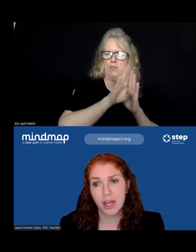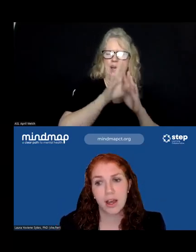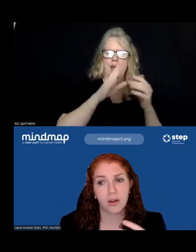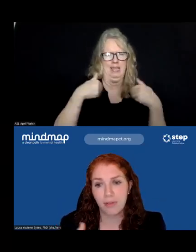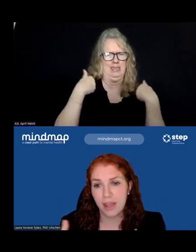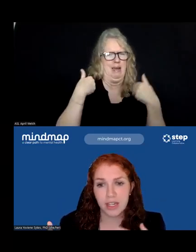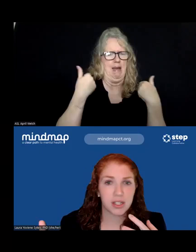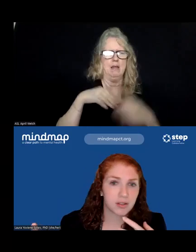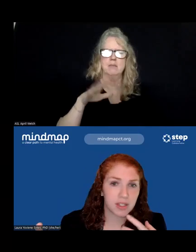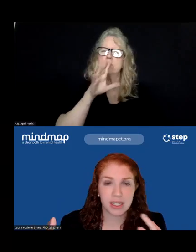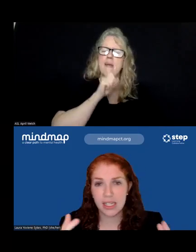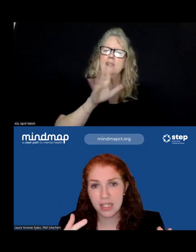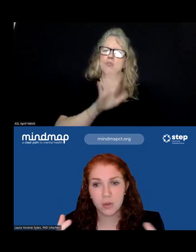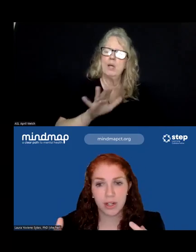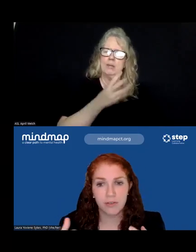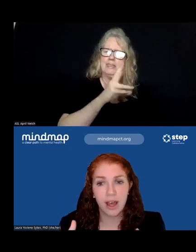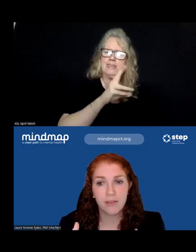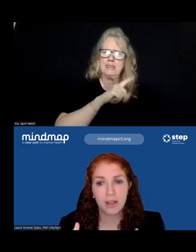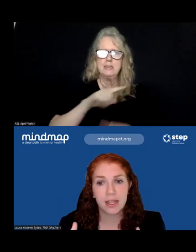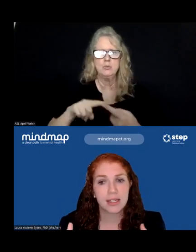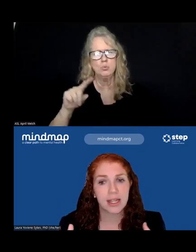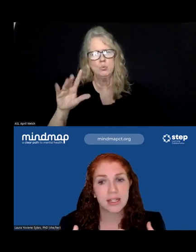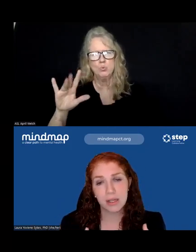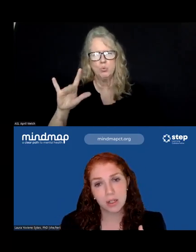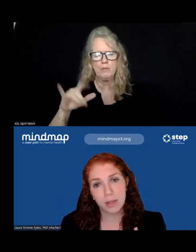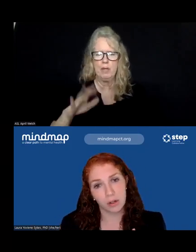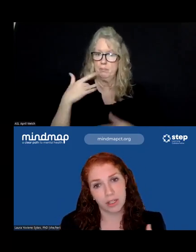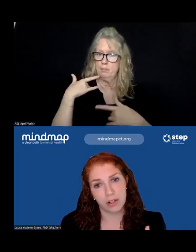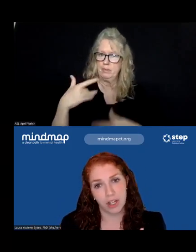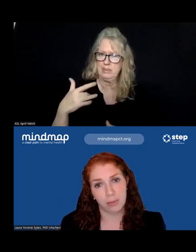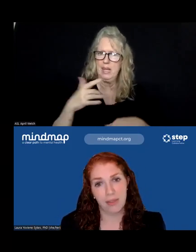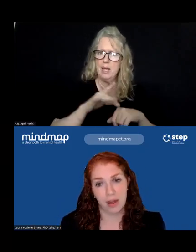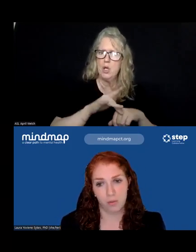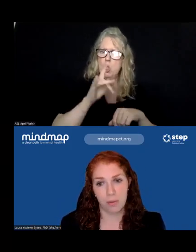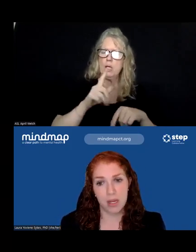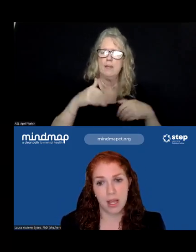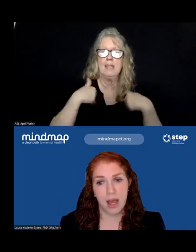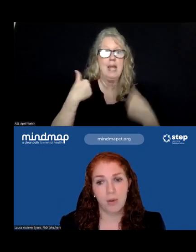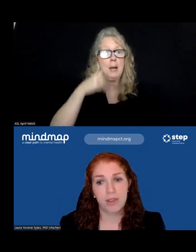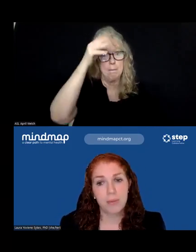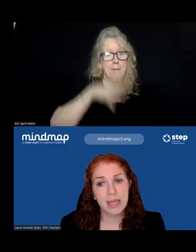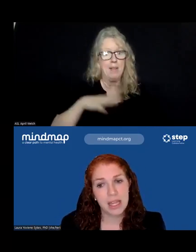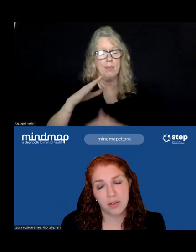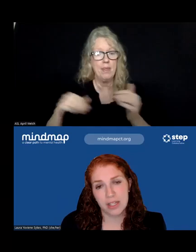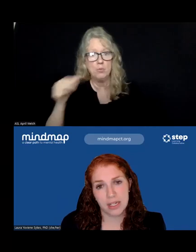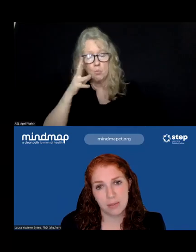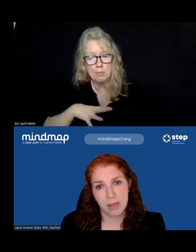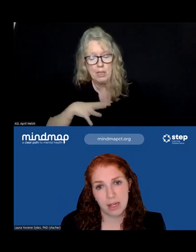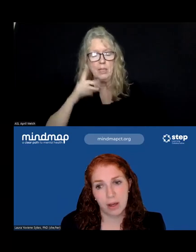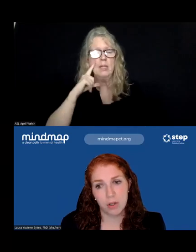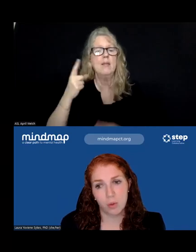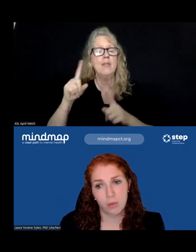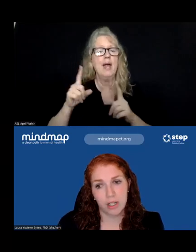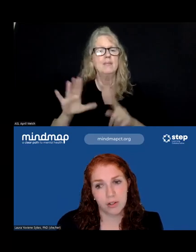adulthood around the ages of 16 to 25, tends to be a little bit earlier in young men than in women, with the peak age of incidence